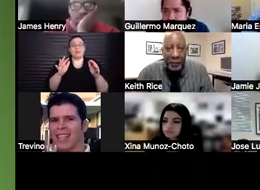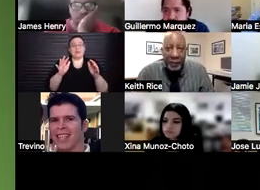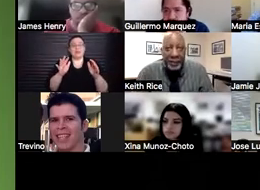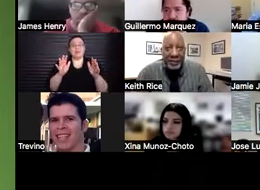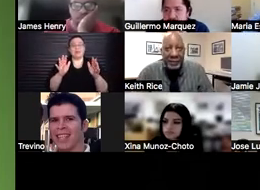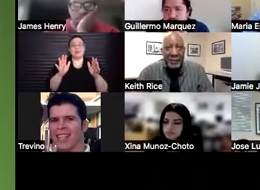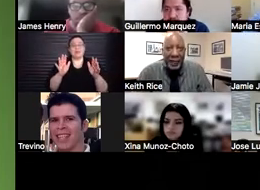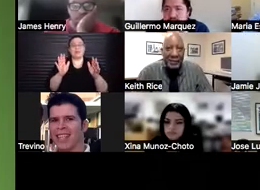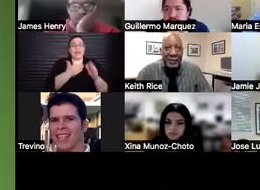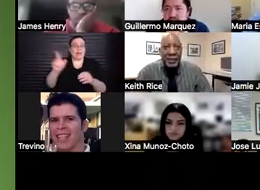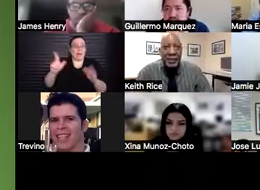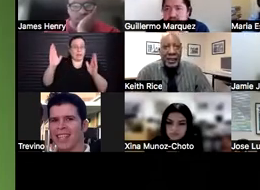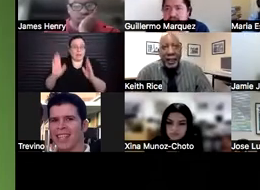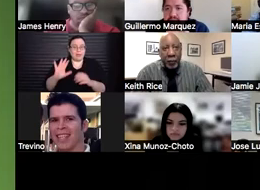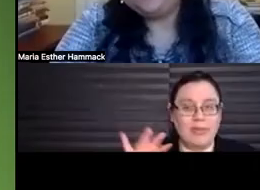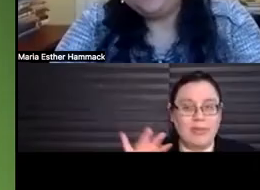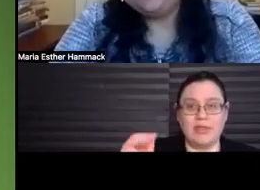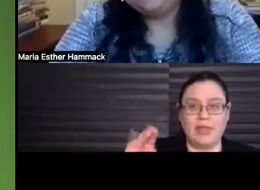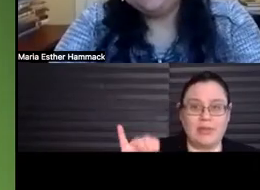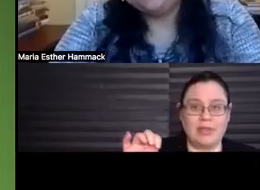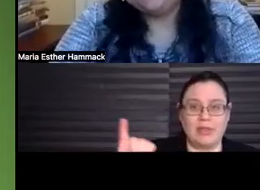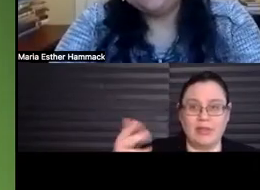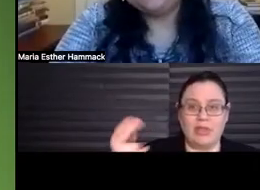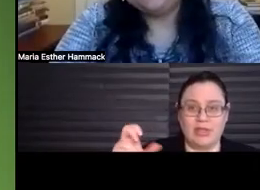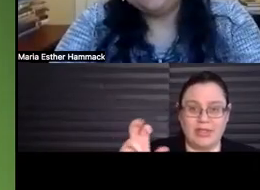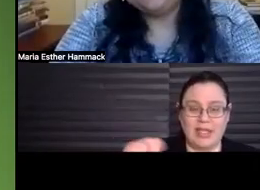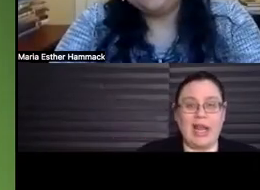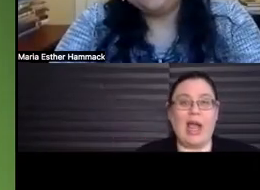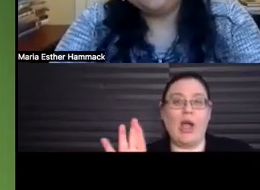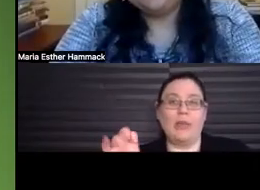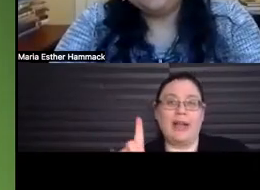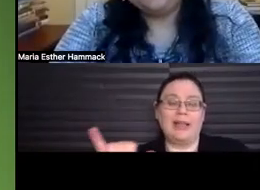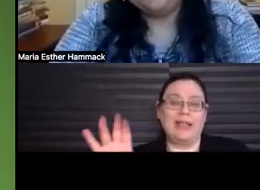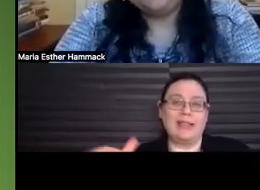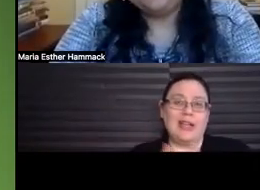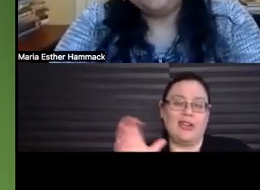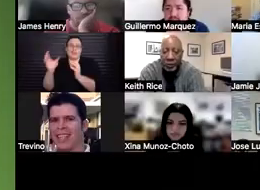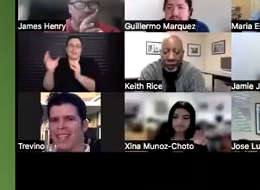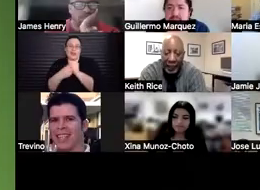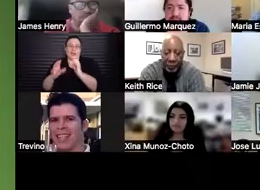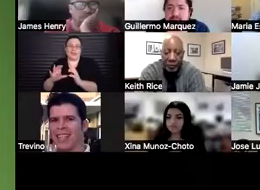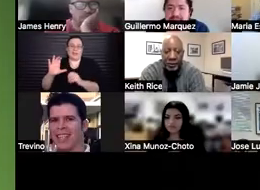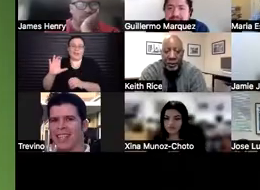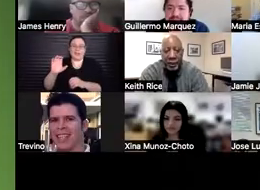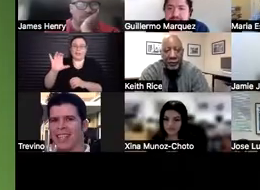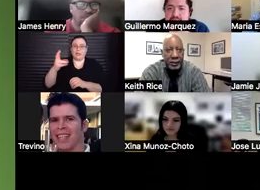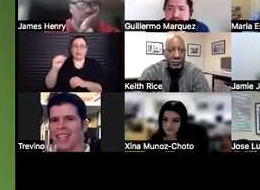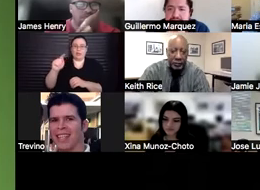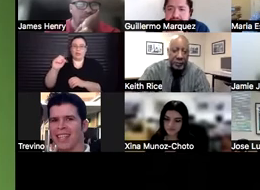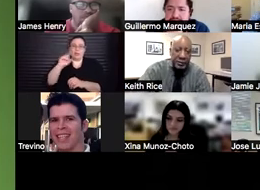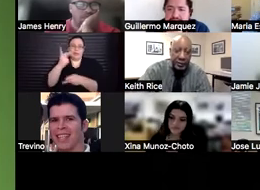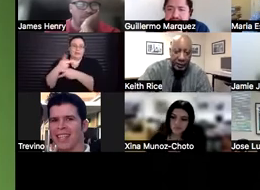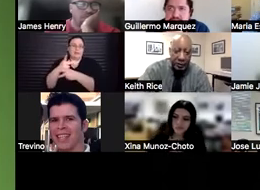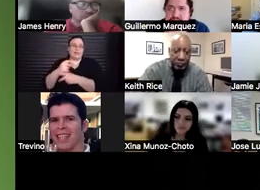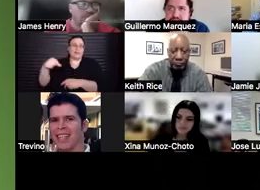our librarian, Jamie Johnson, and our Bradley Center archivist, Zena Munoz-Choto, to handle the Q&A portion of